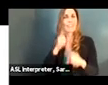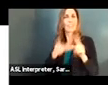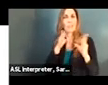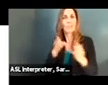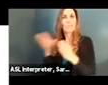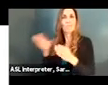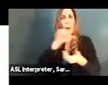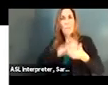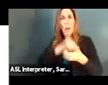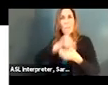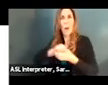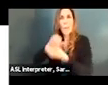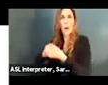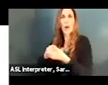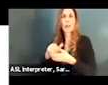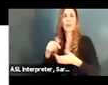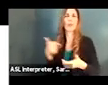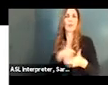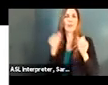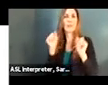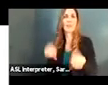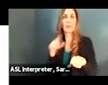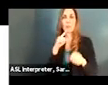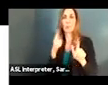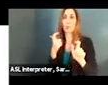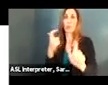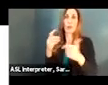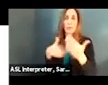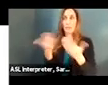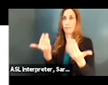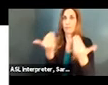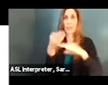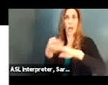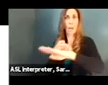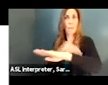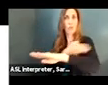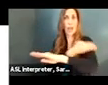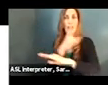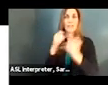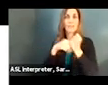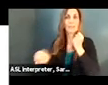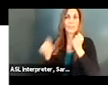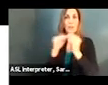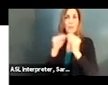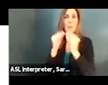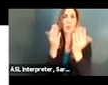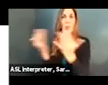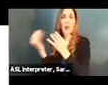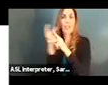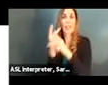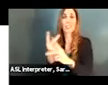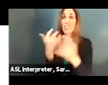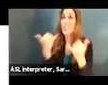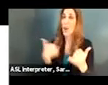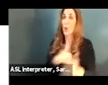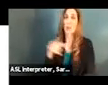partnerships, we've been able to rapidly upgrade and extend our lending library. We now have